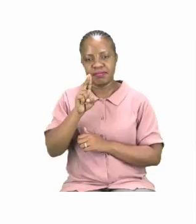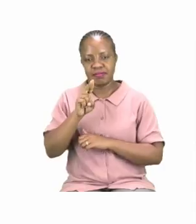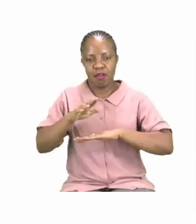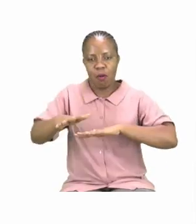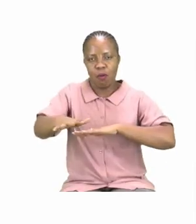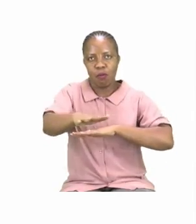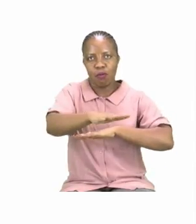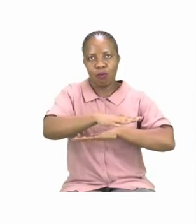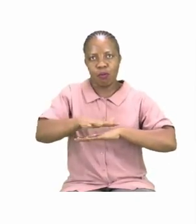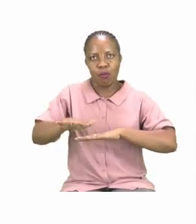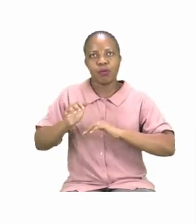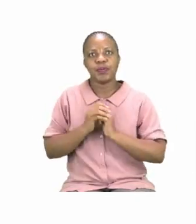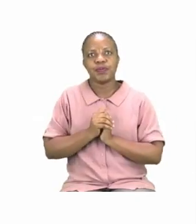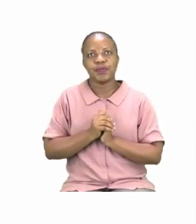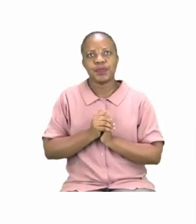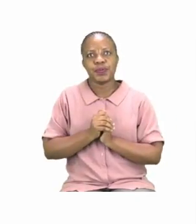beach.